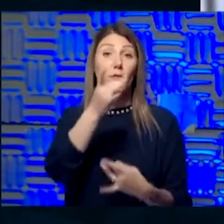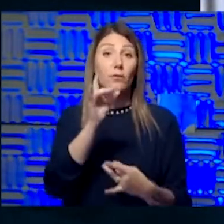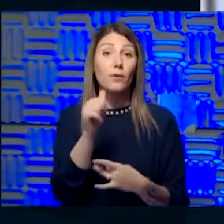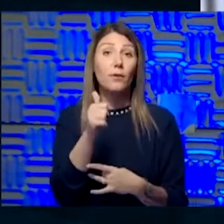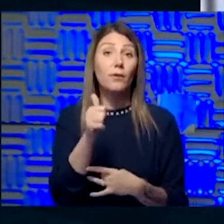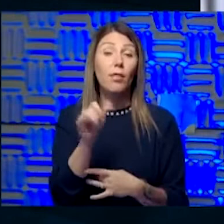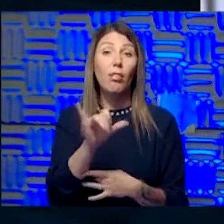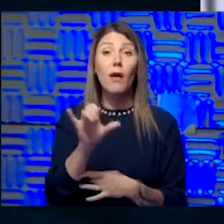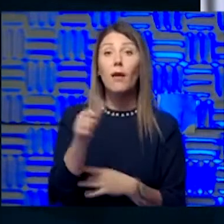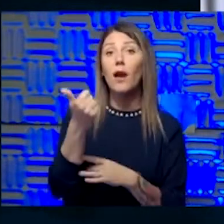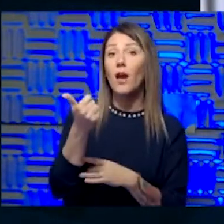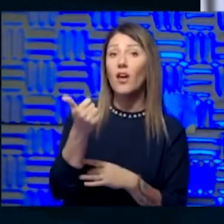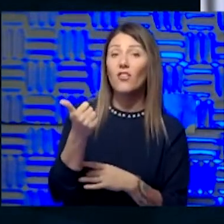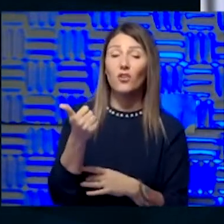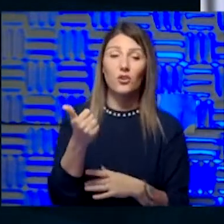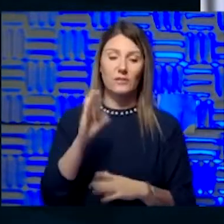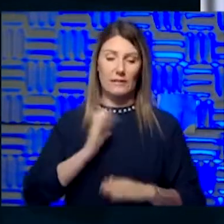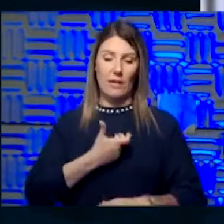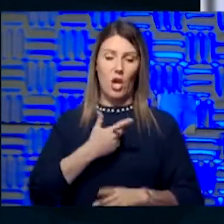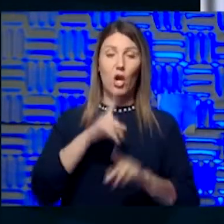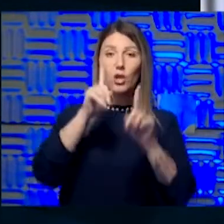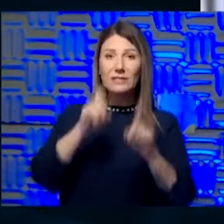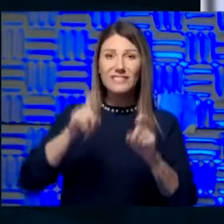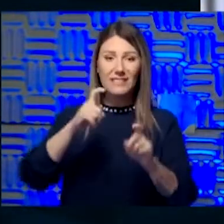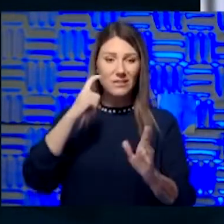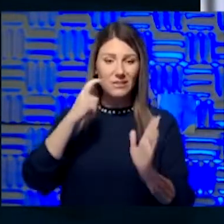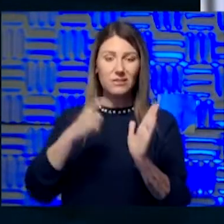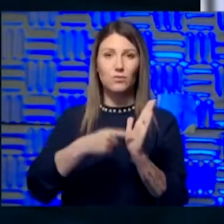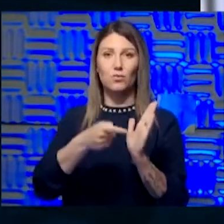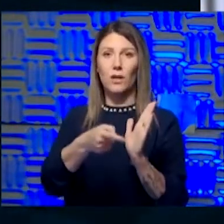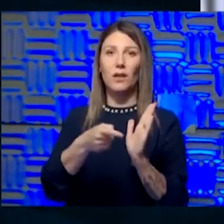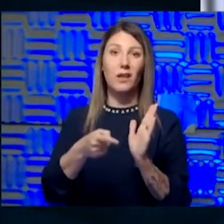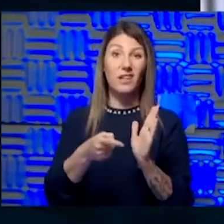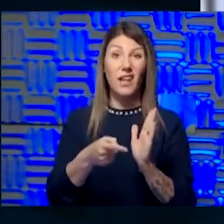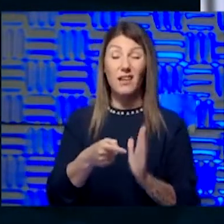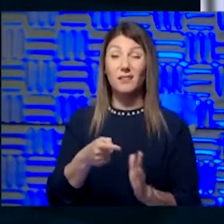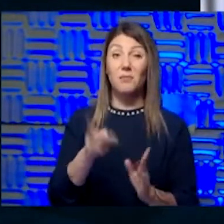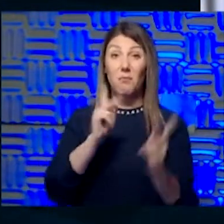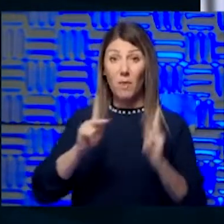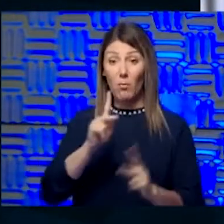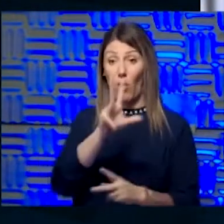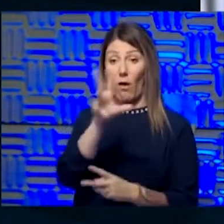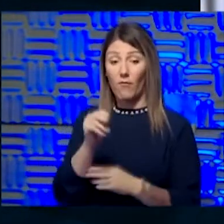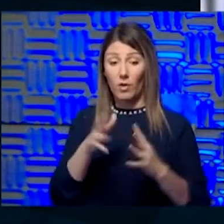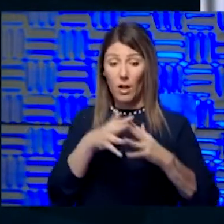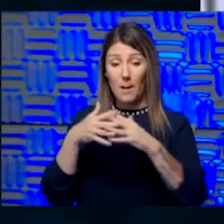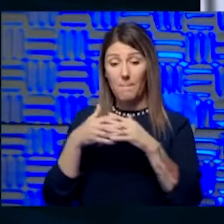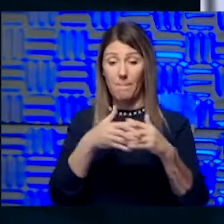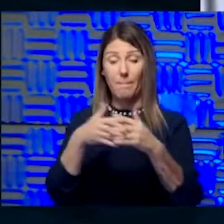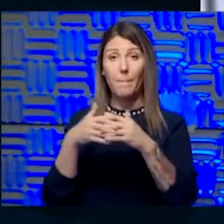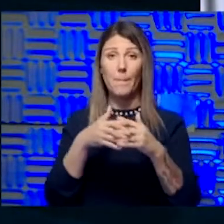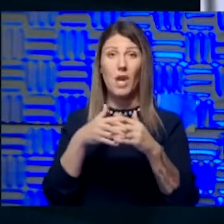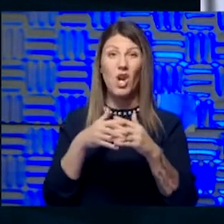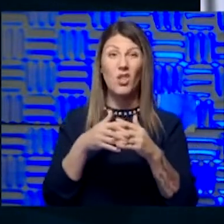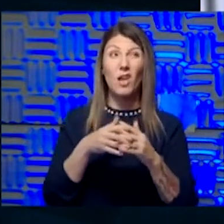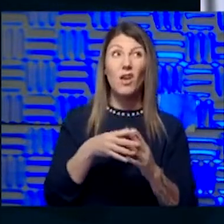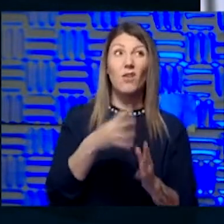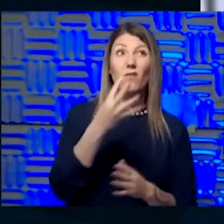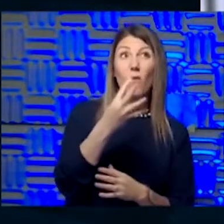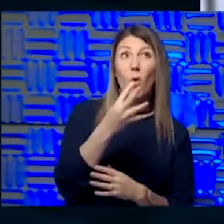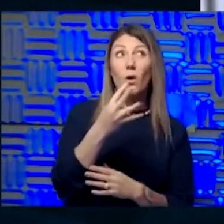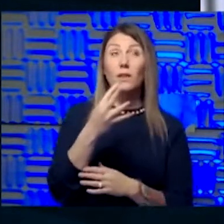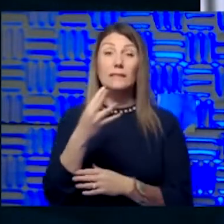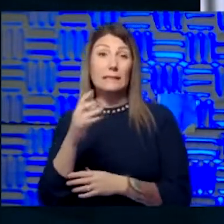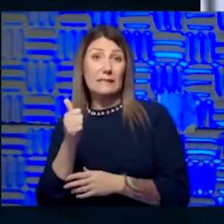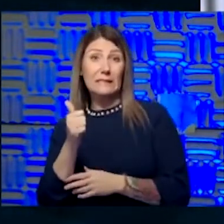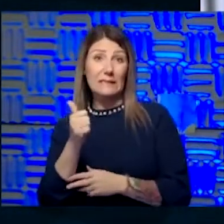at TMC shows those who identify as African American have 4 to 5 times the positive rate as those who identify as white.